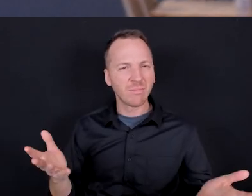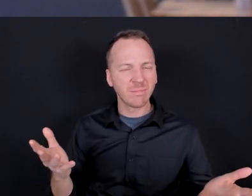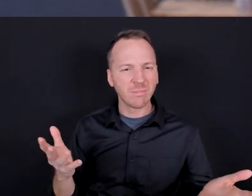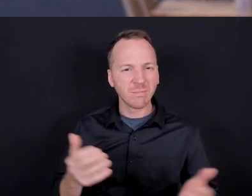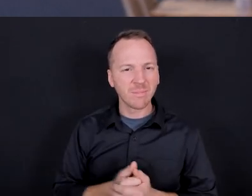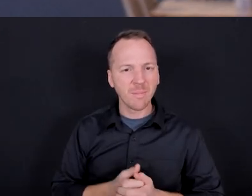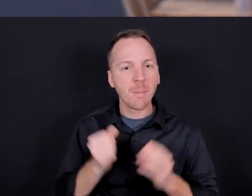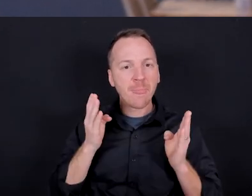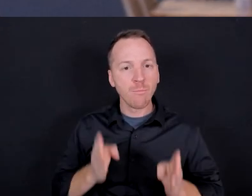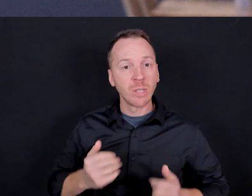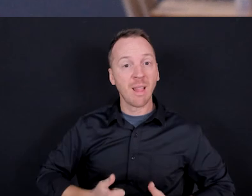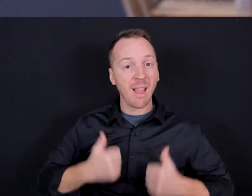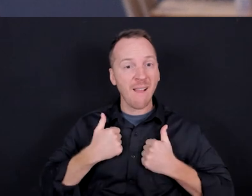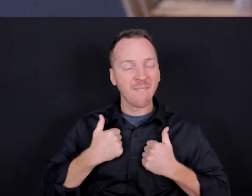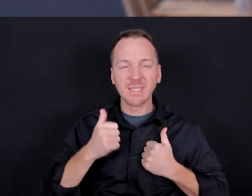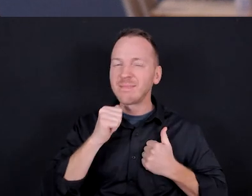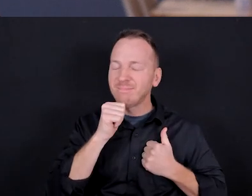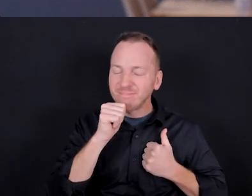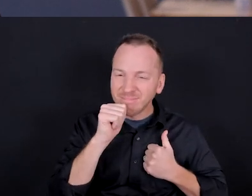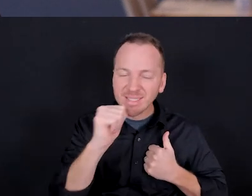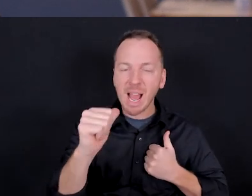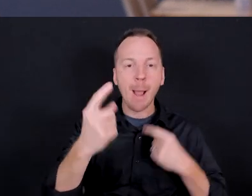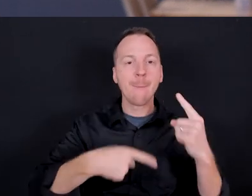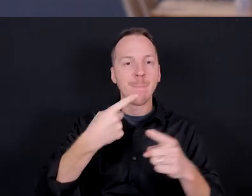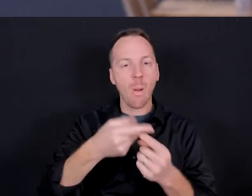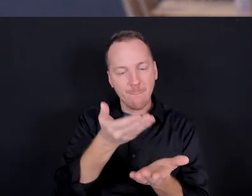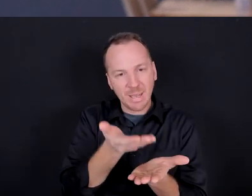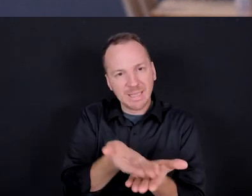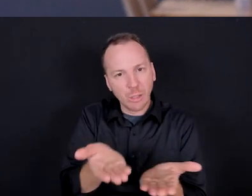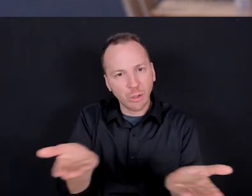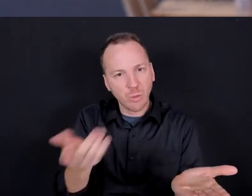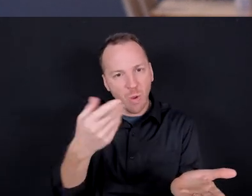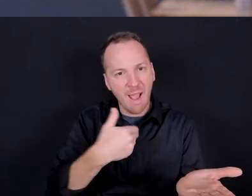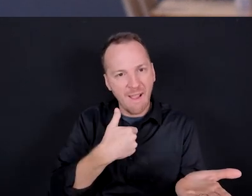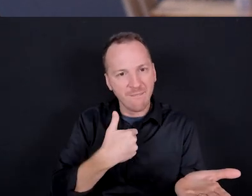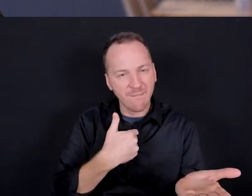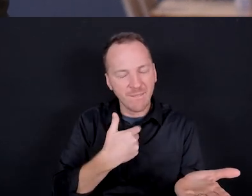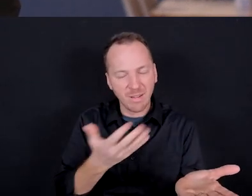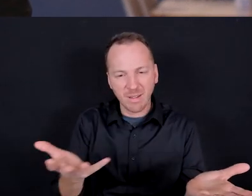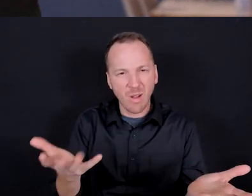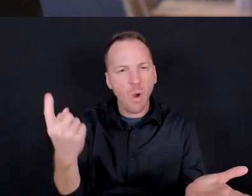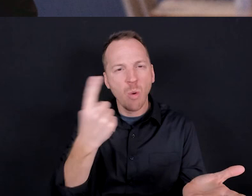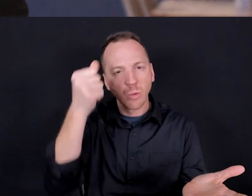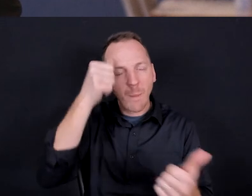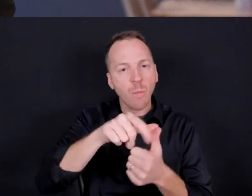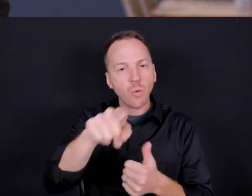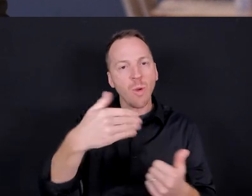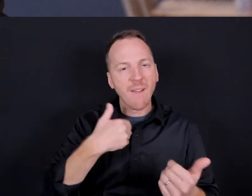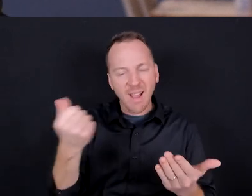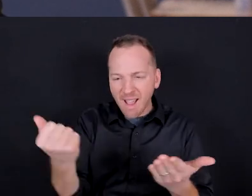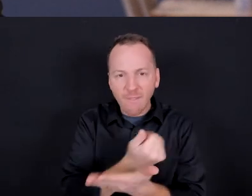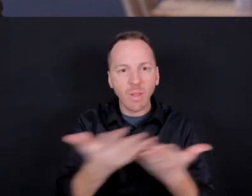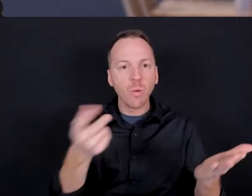You know, a person's life does not consist in the abundance of possessions, we're told. Always remember, you have it all when